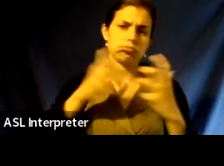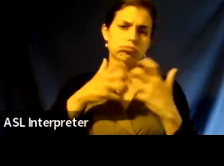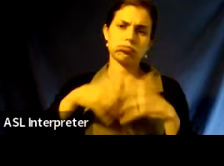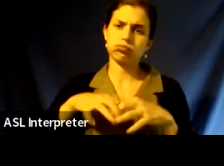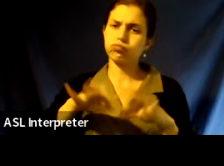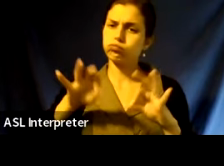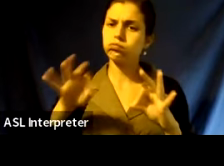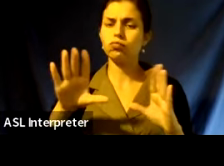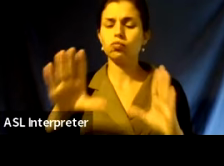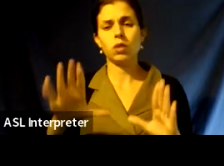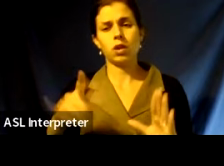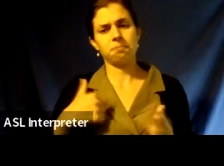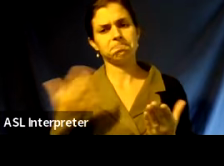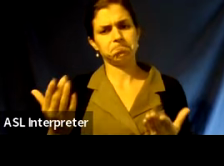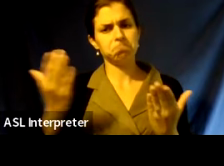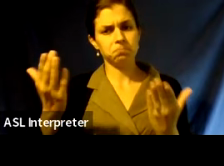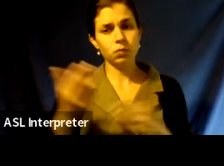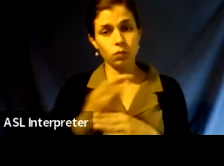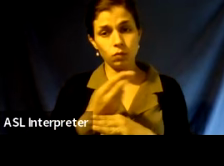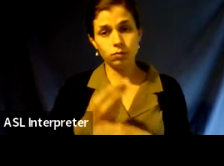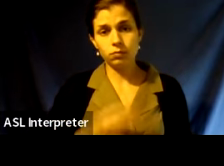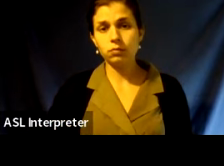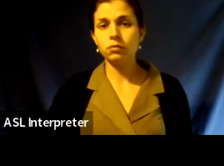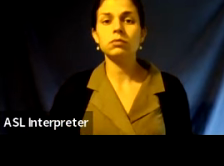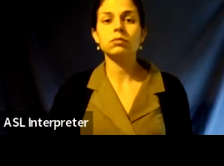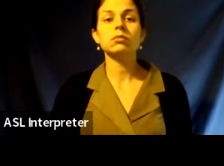Another area I'd like to highlight is our schools menu.